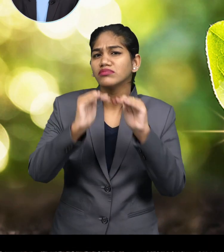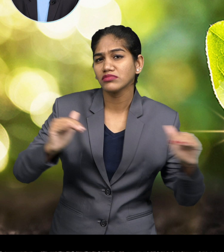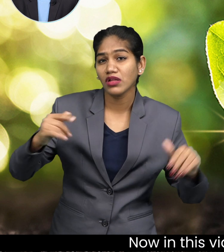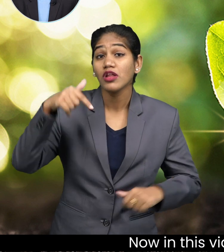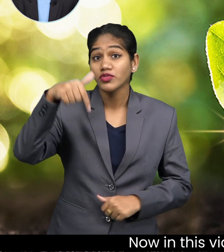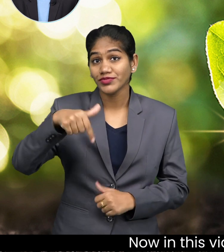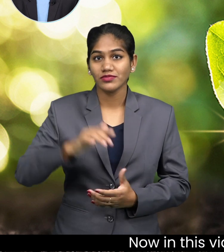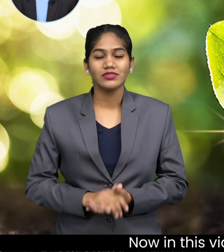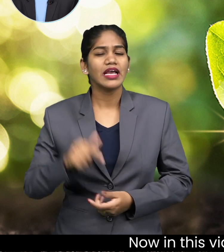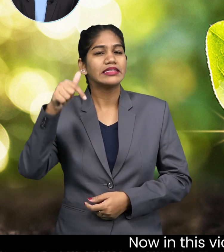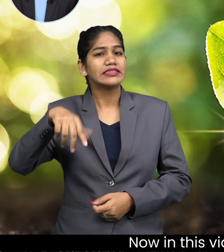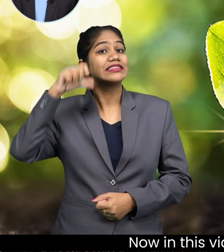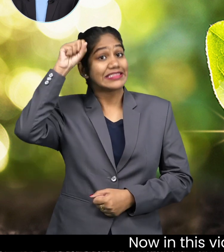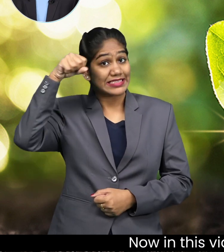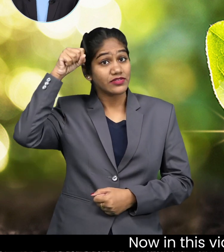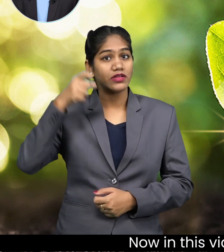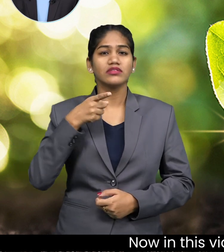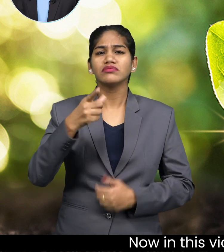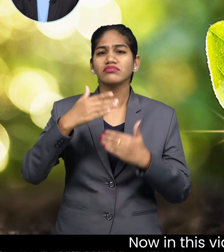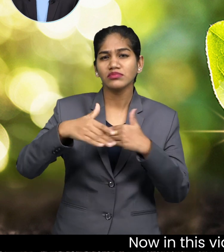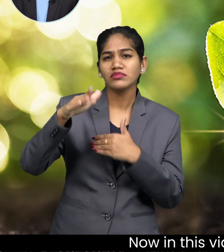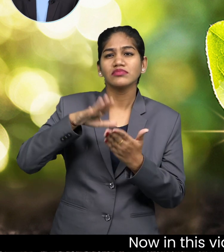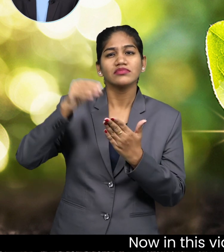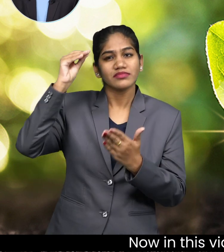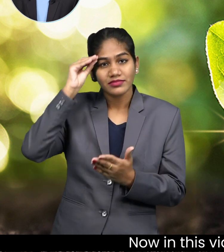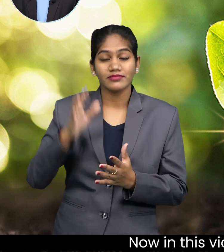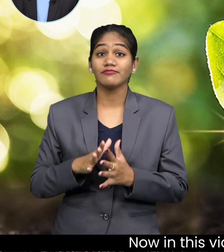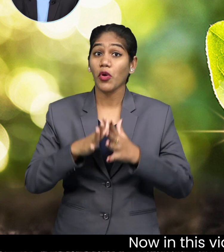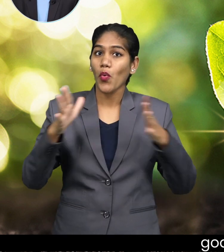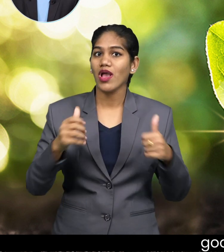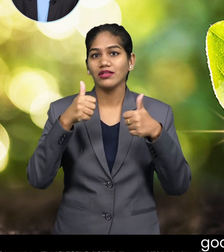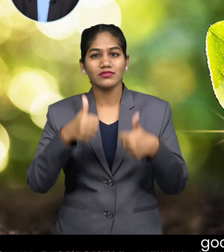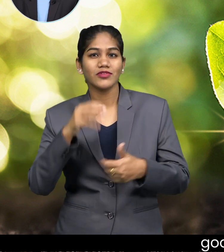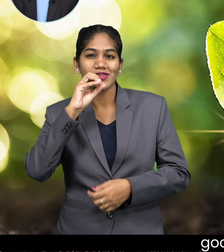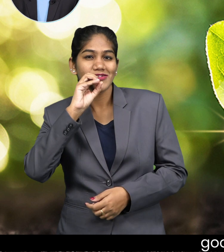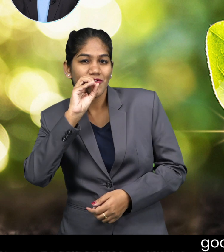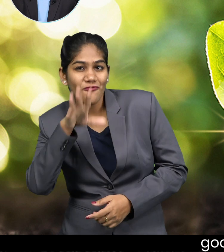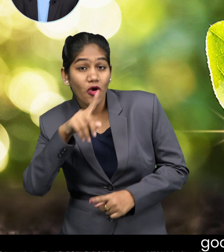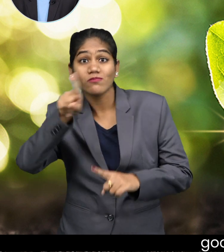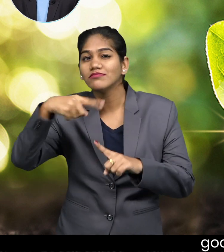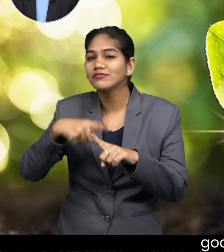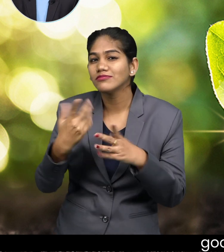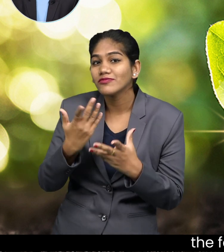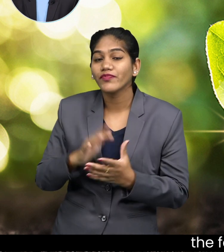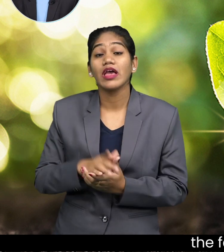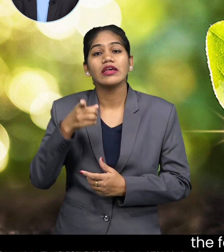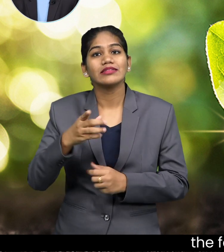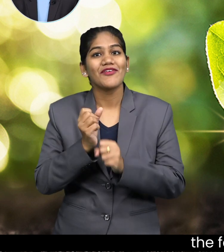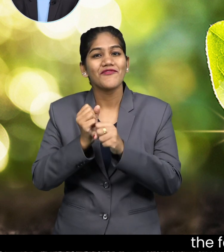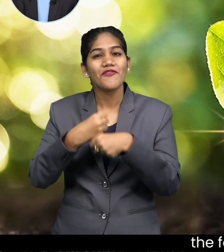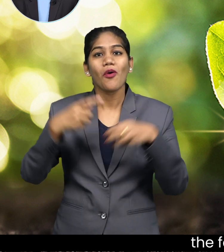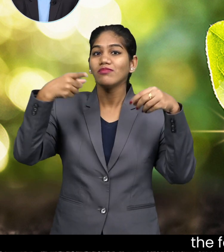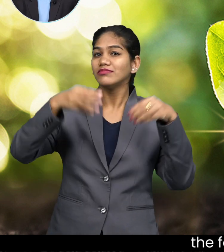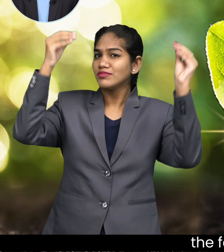Students, now in this video, you are going to learn very good information about the formation